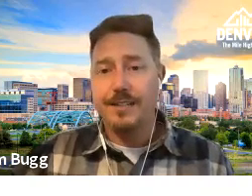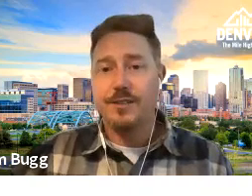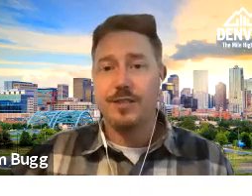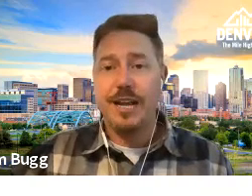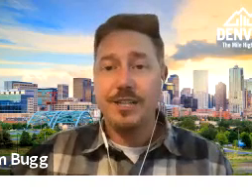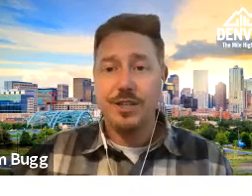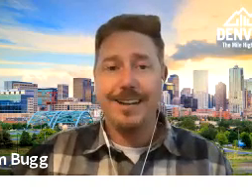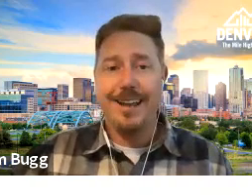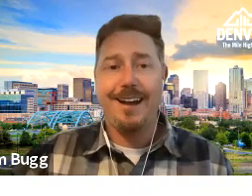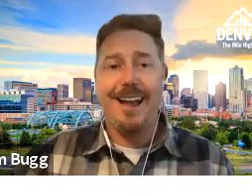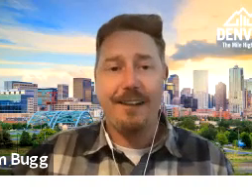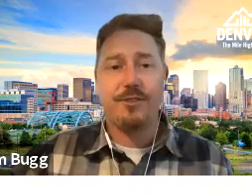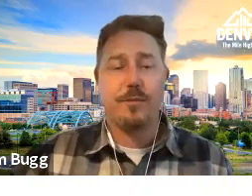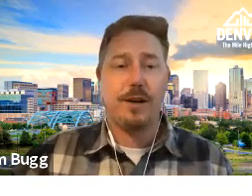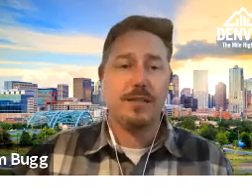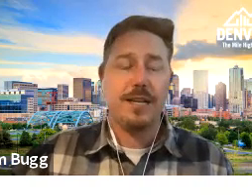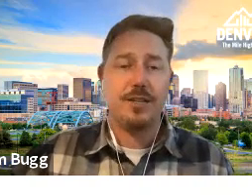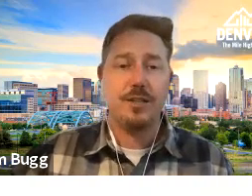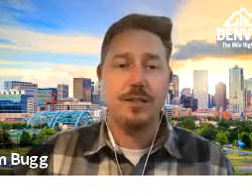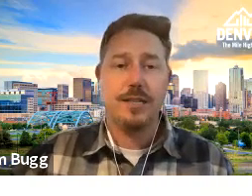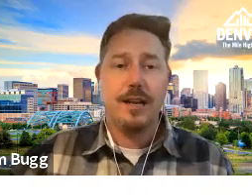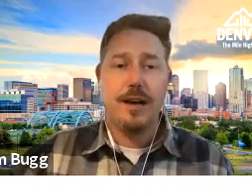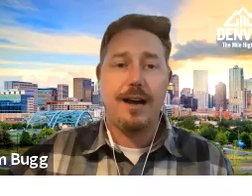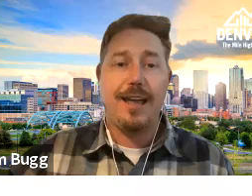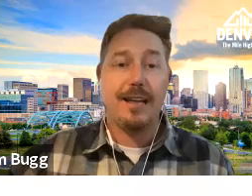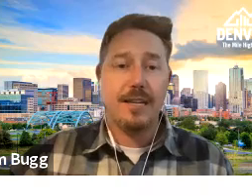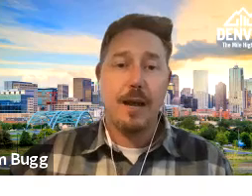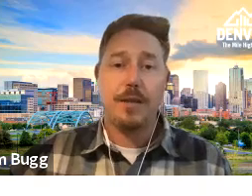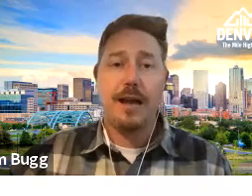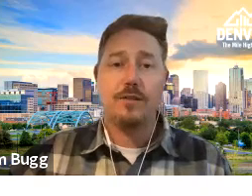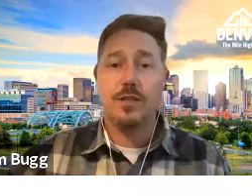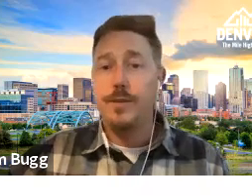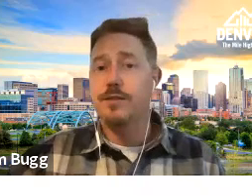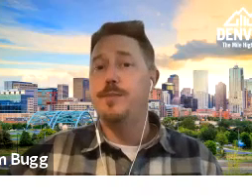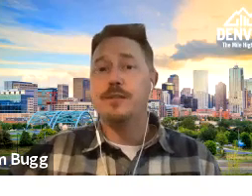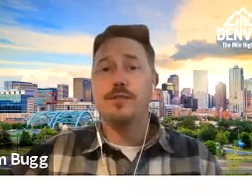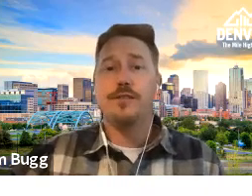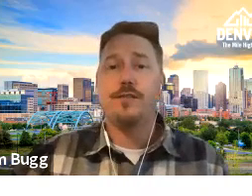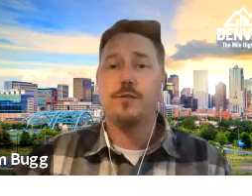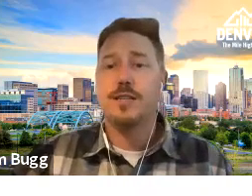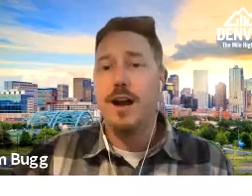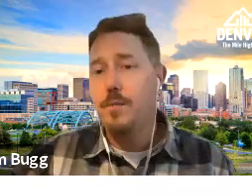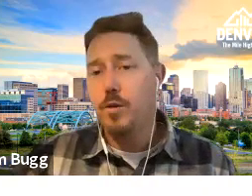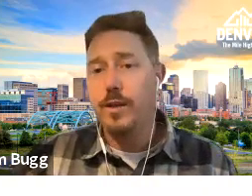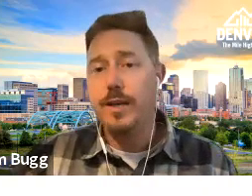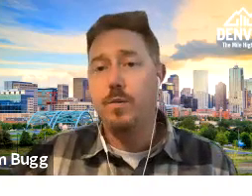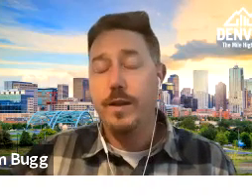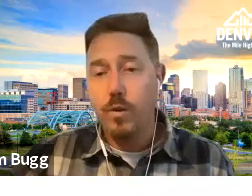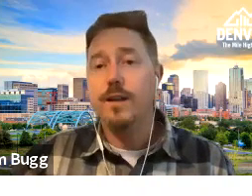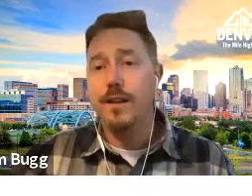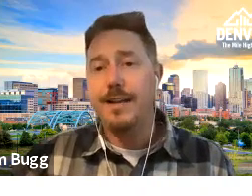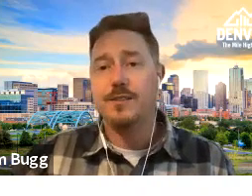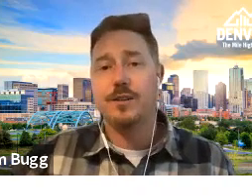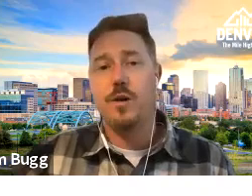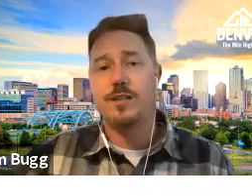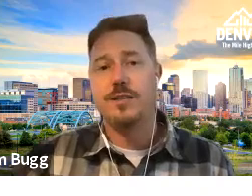and answer session after the presentations as time allows. To be respectful of everyone's time, we